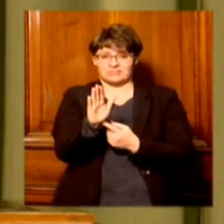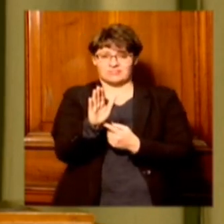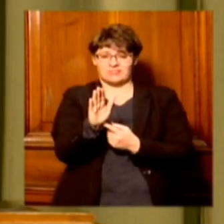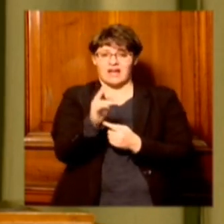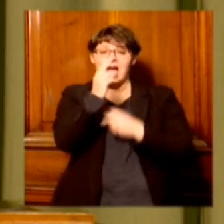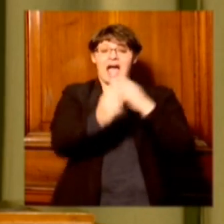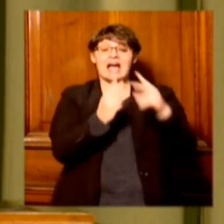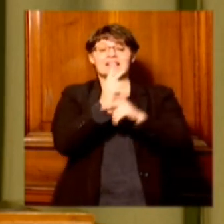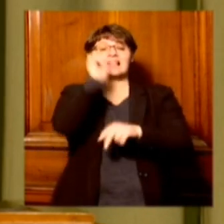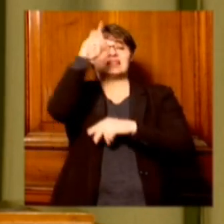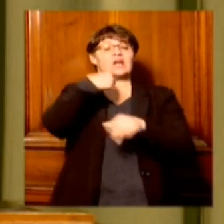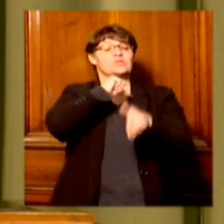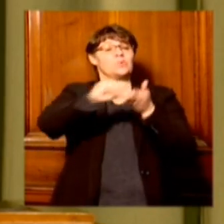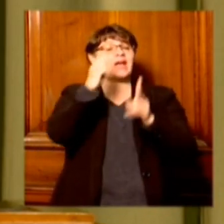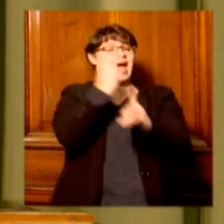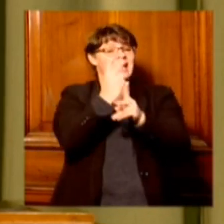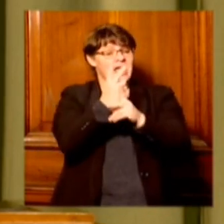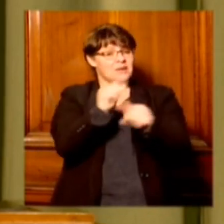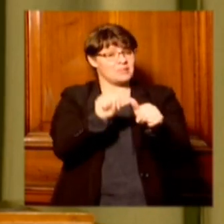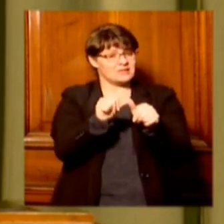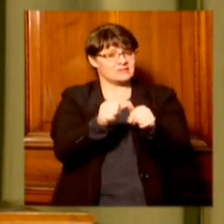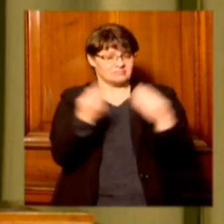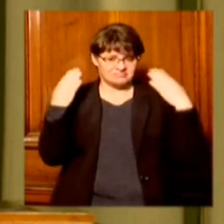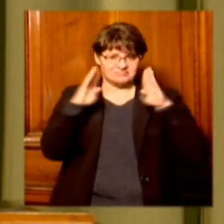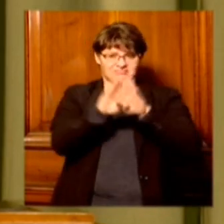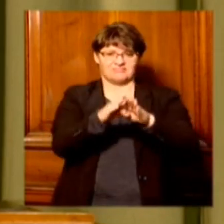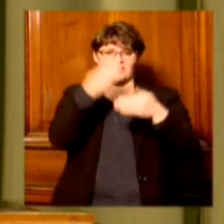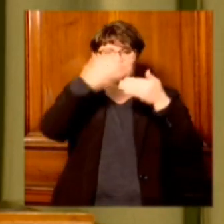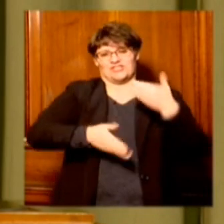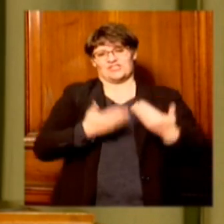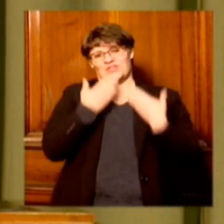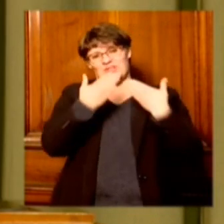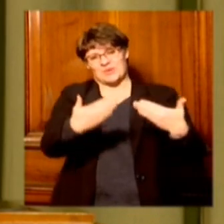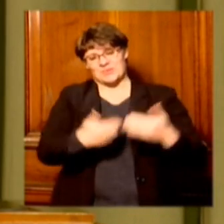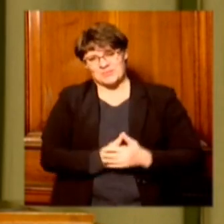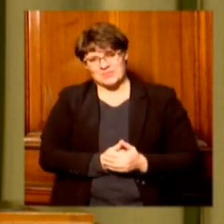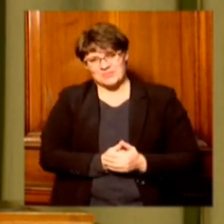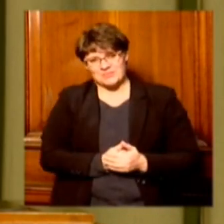meet again next week, this one is adjourned. Thank you very much.